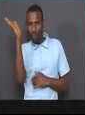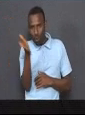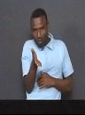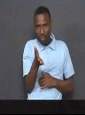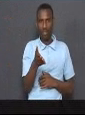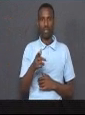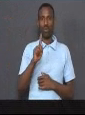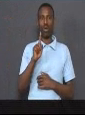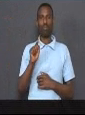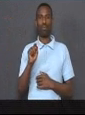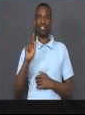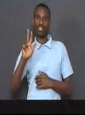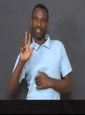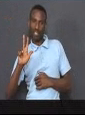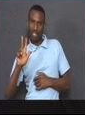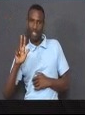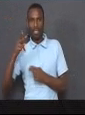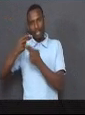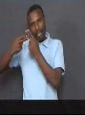-39 joules over